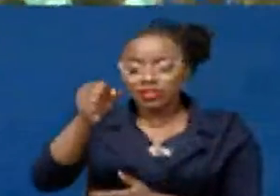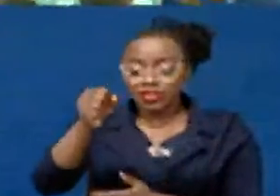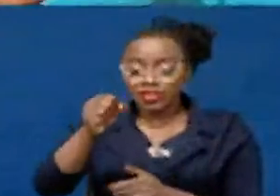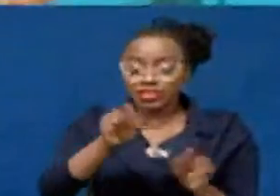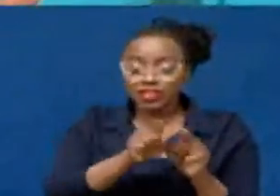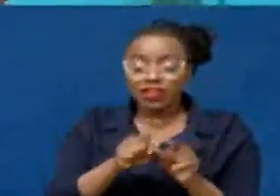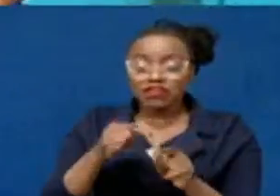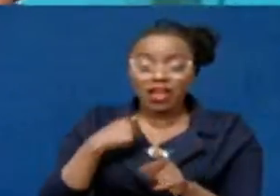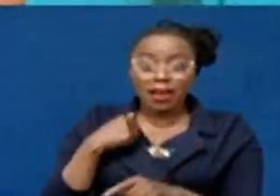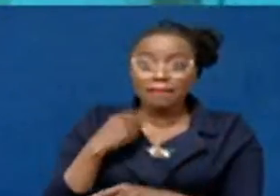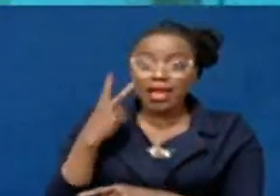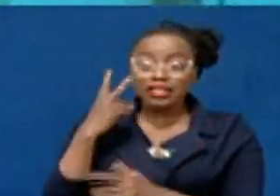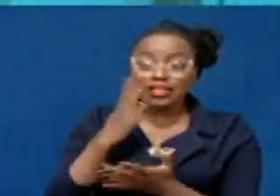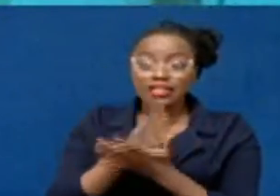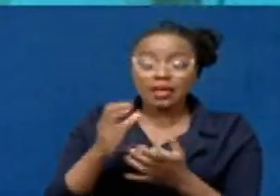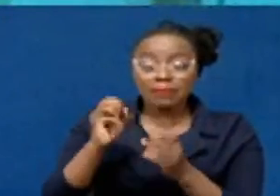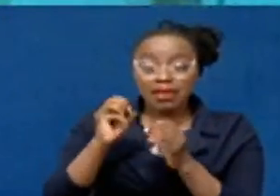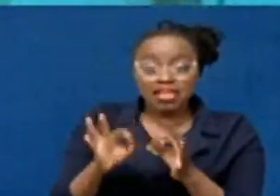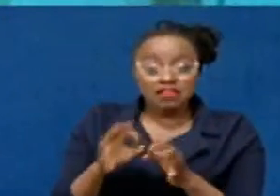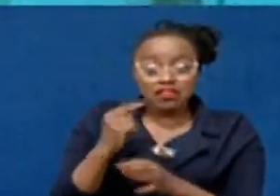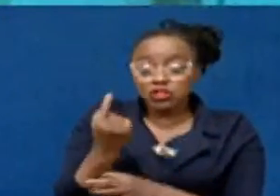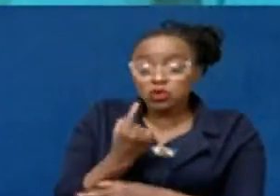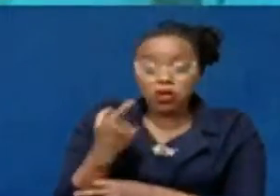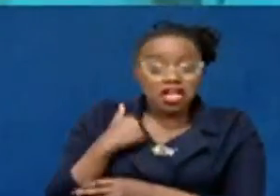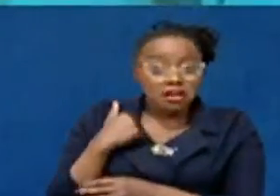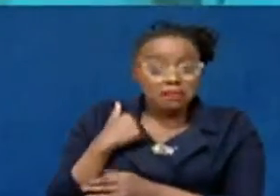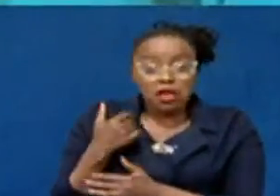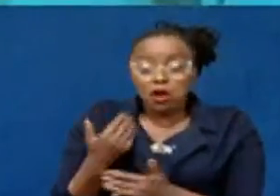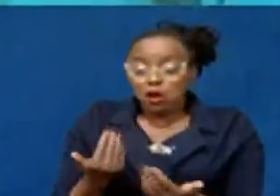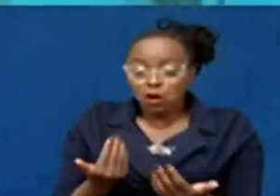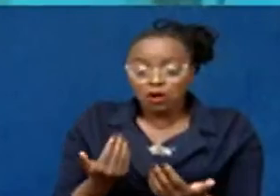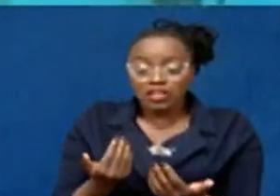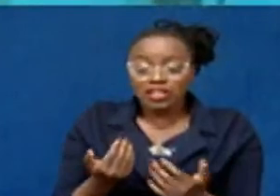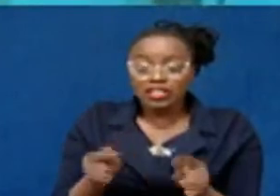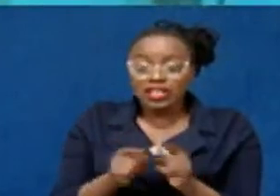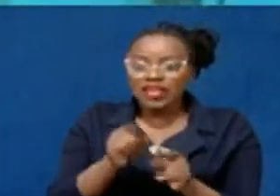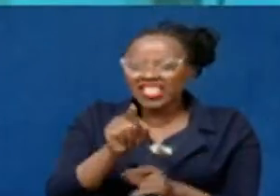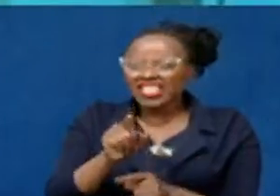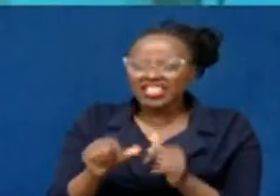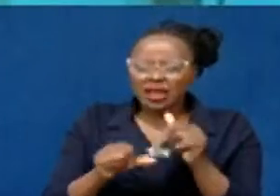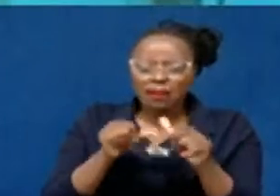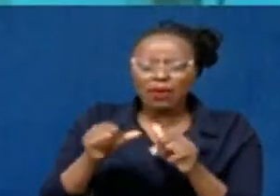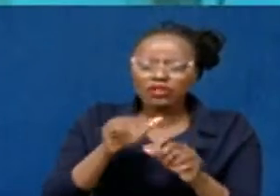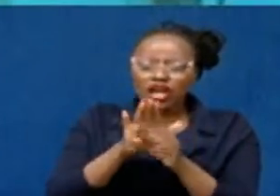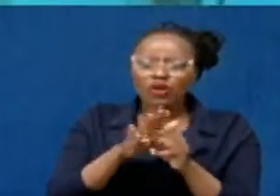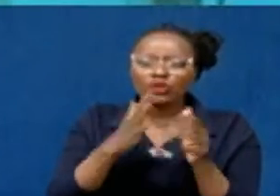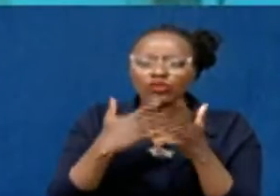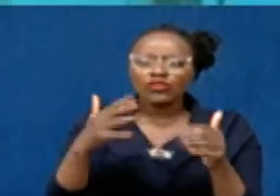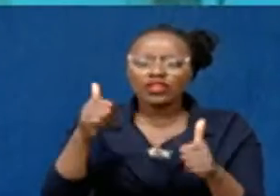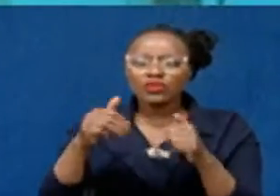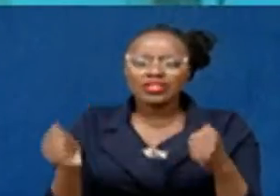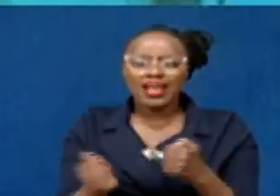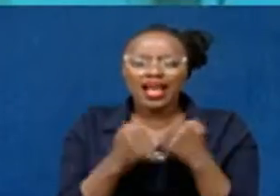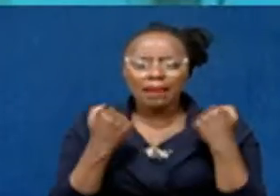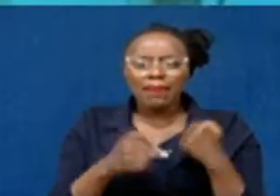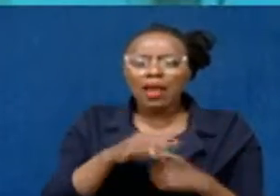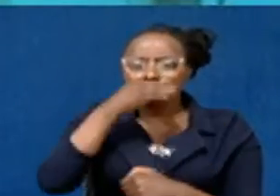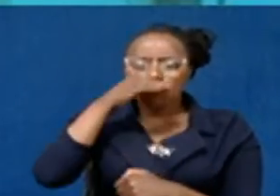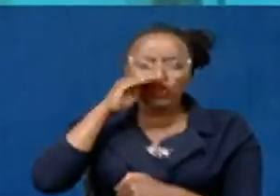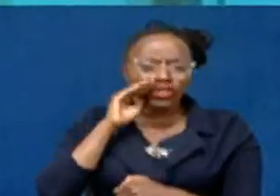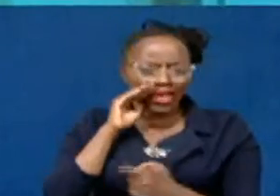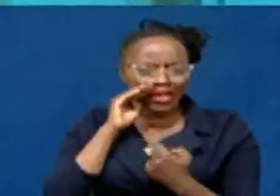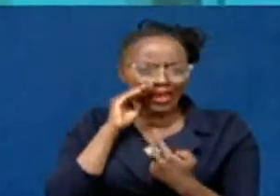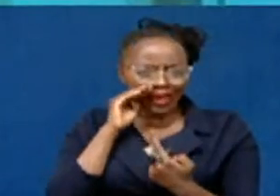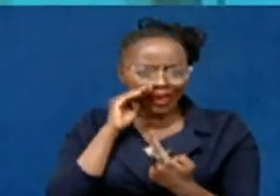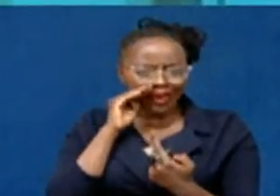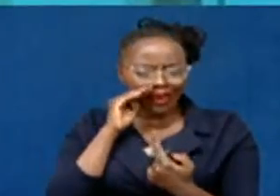But I noticed something, I don't know if it is just me, that in spite of all of these things that are going on, Musalia